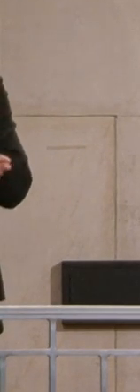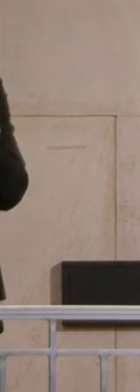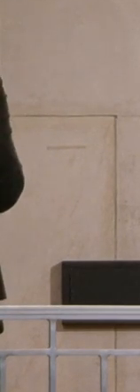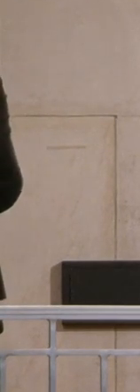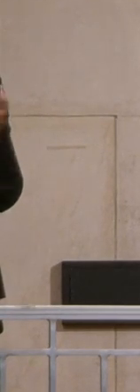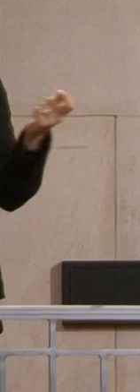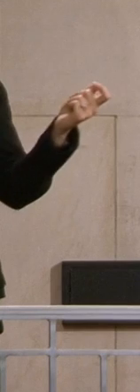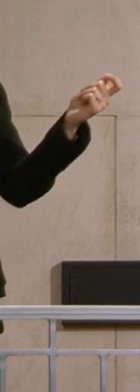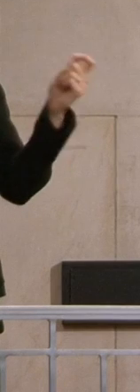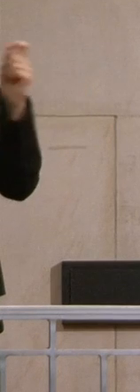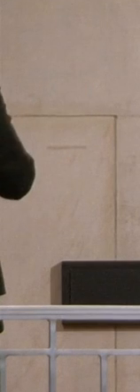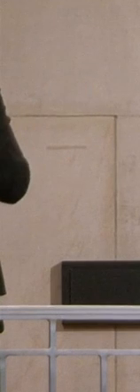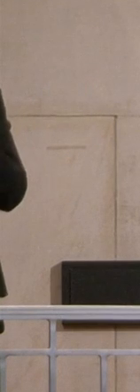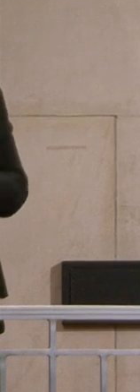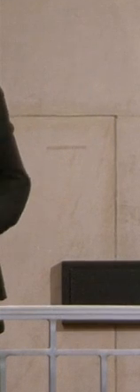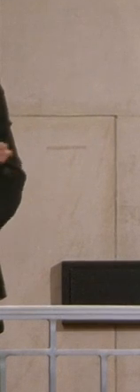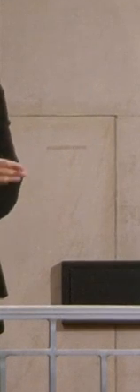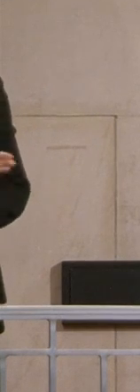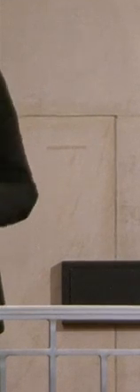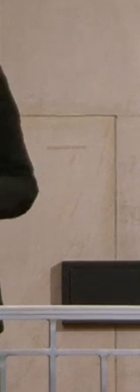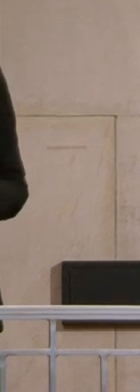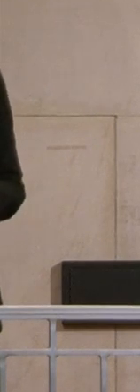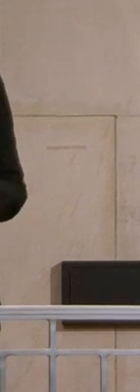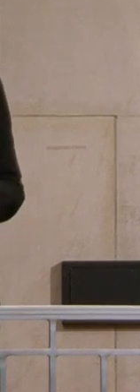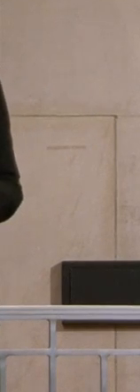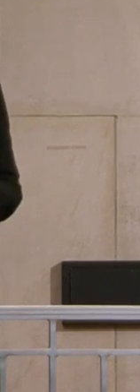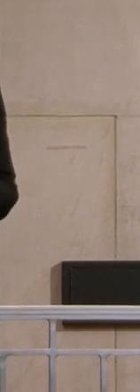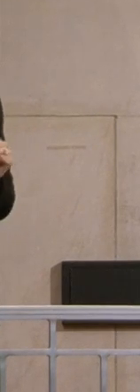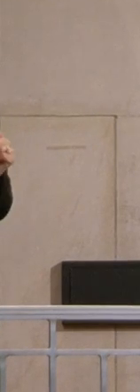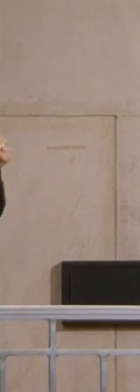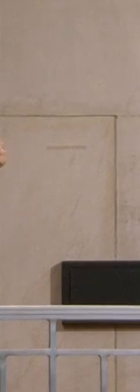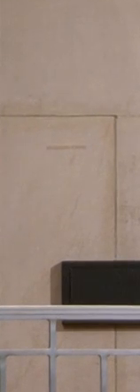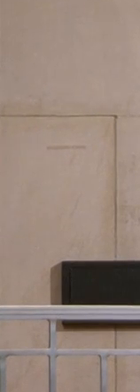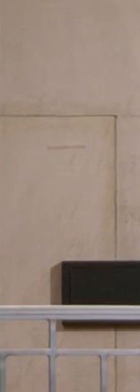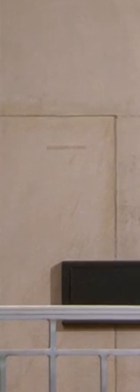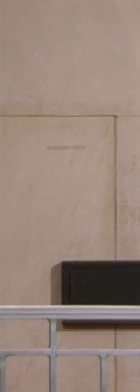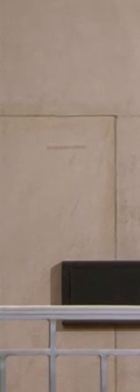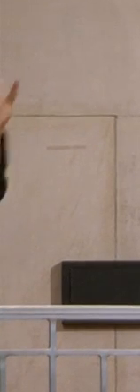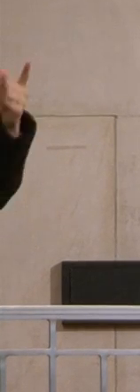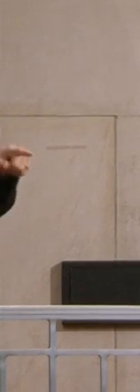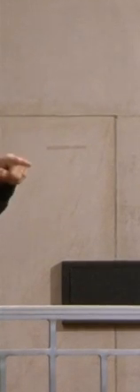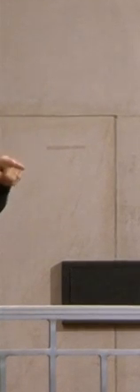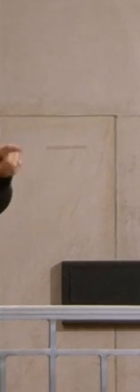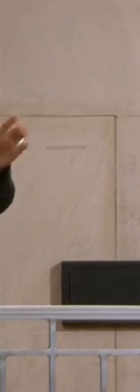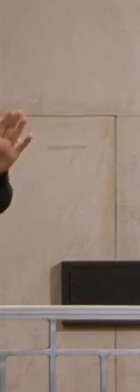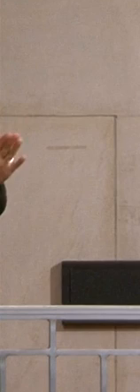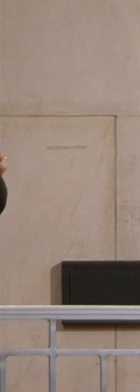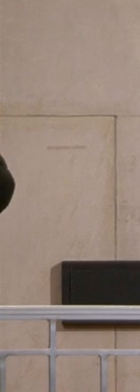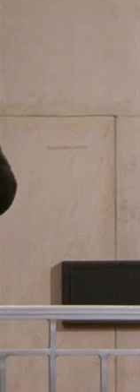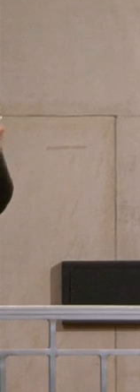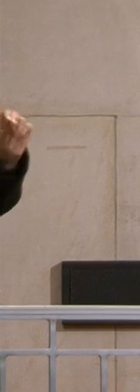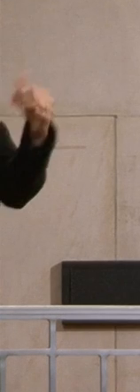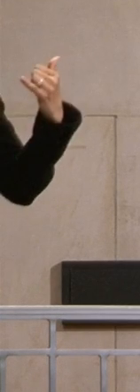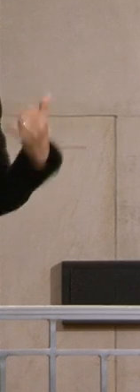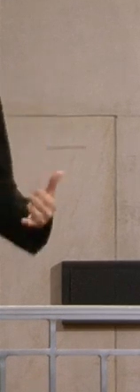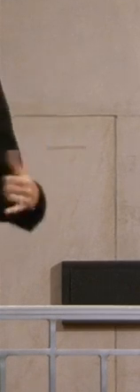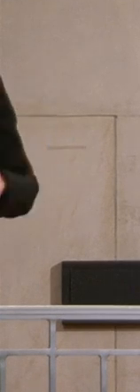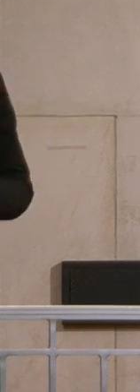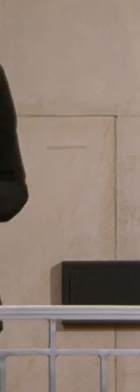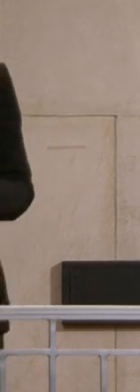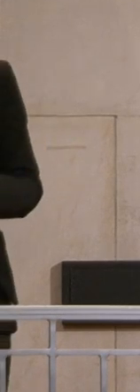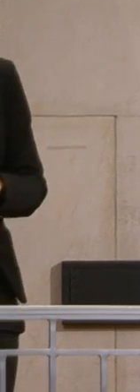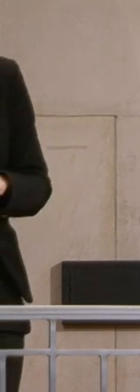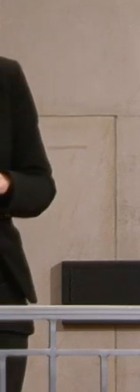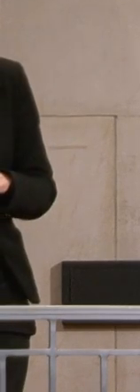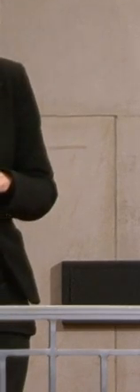better place. We think that those great moments are often lost to history, but we are here and now.